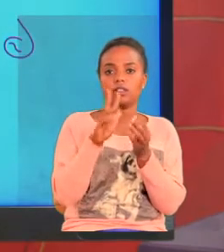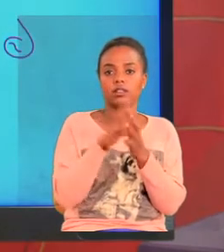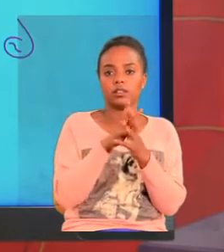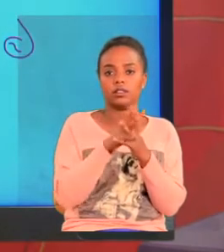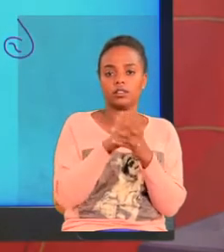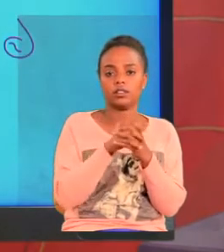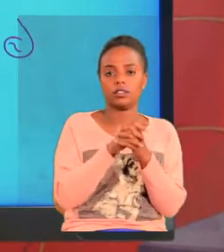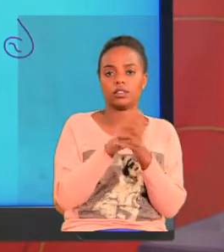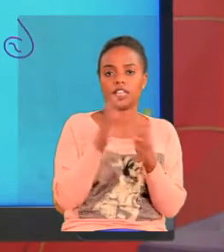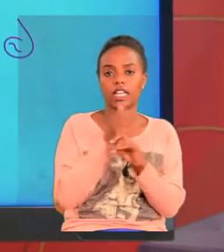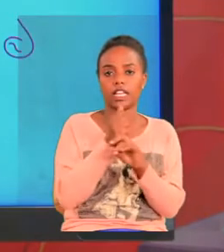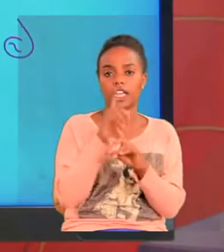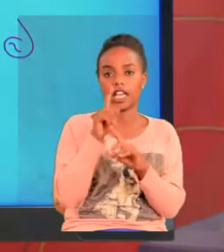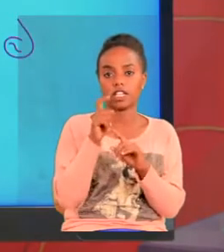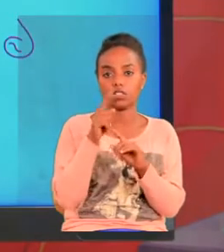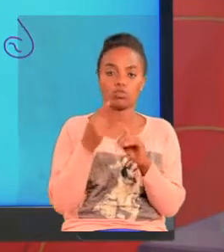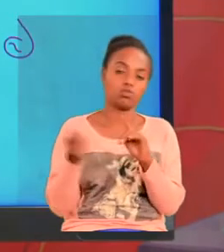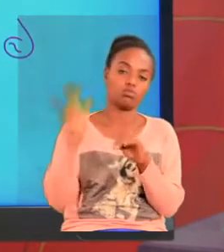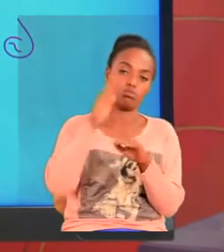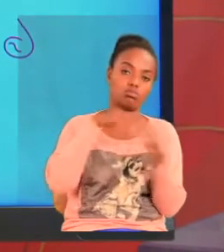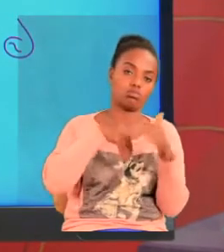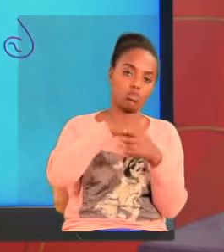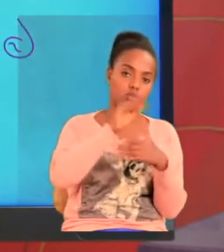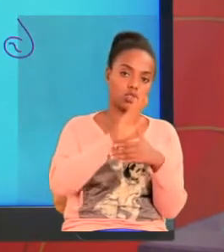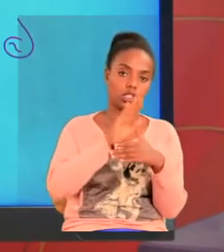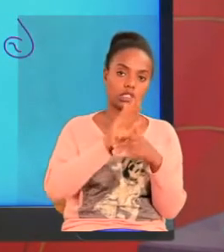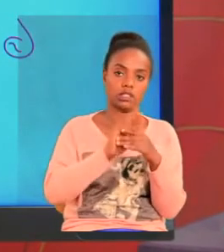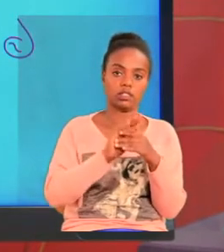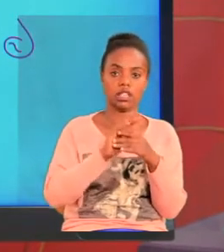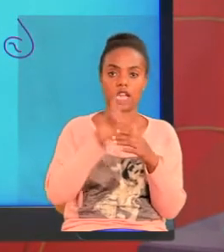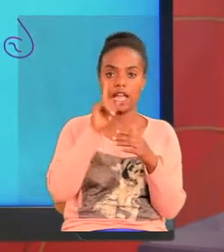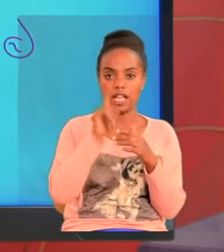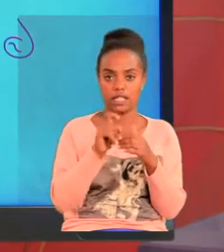So taking x to this side, you get this one. X